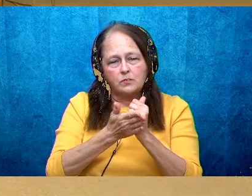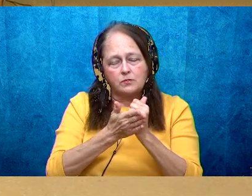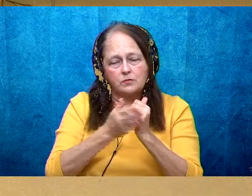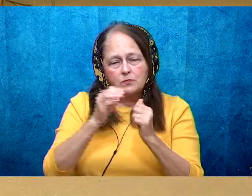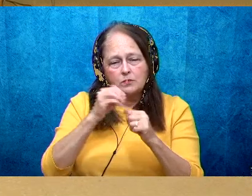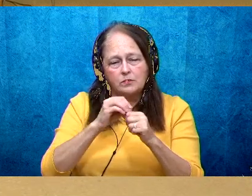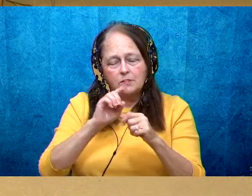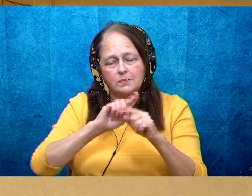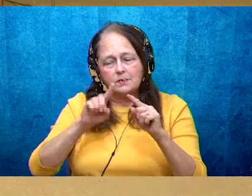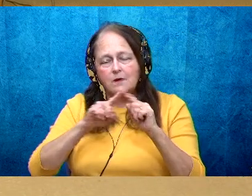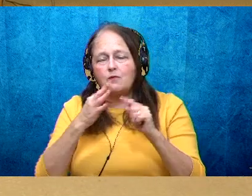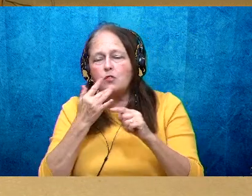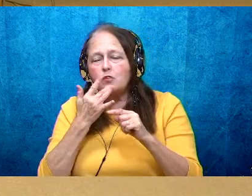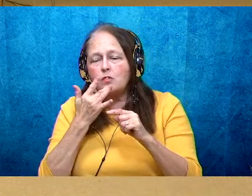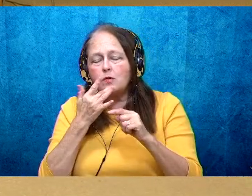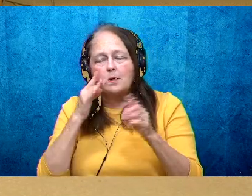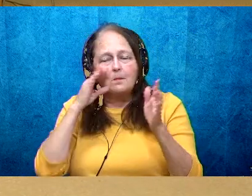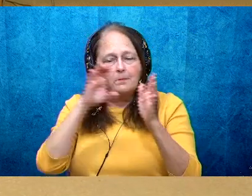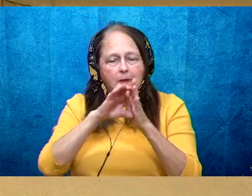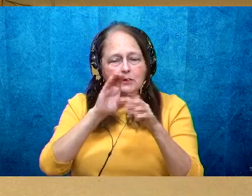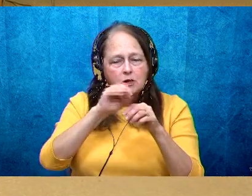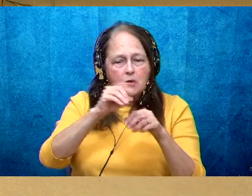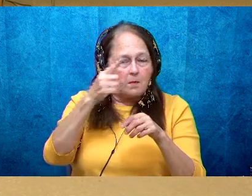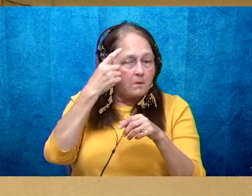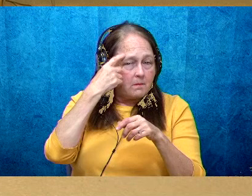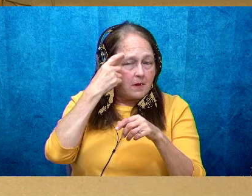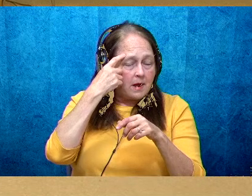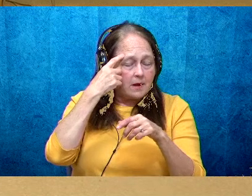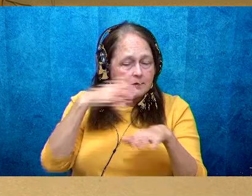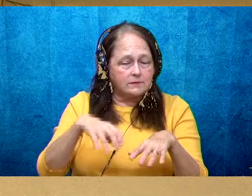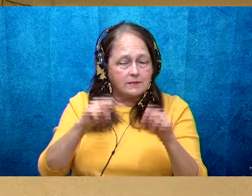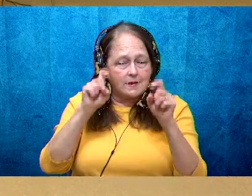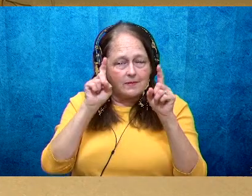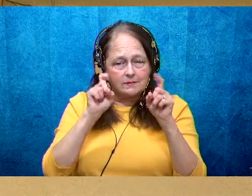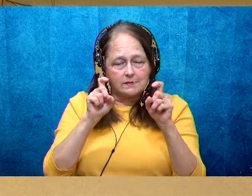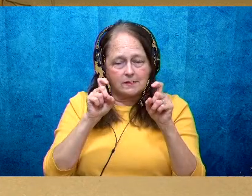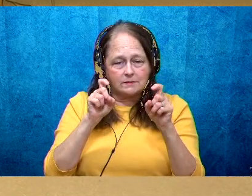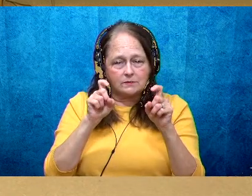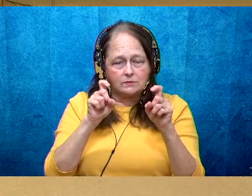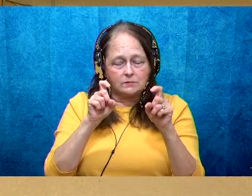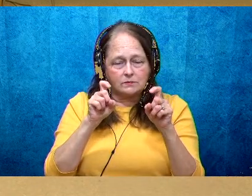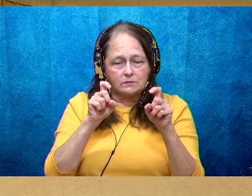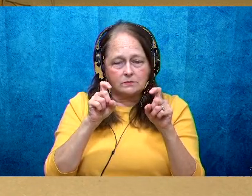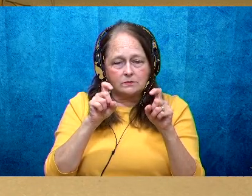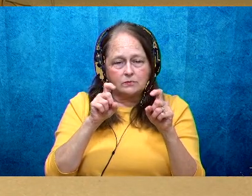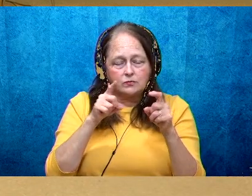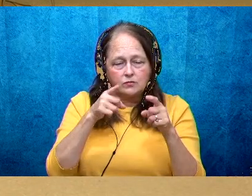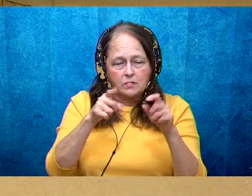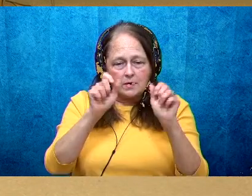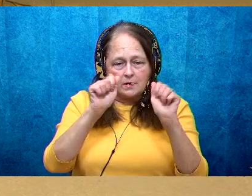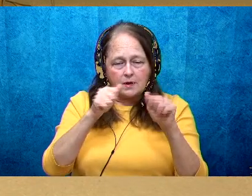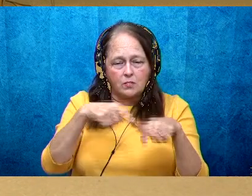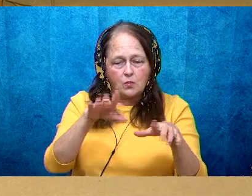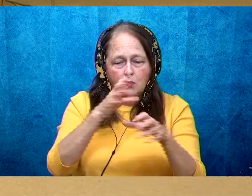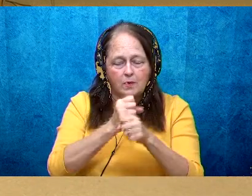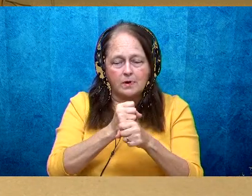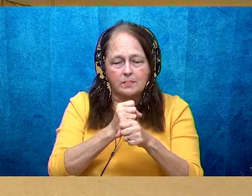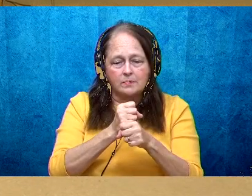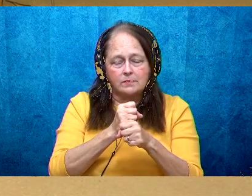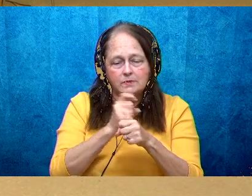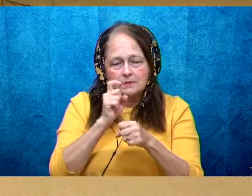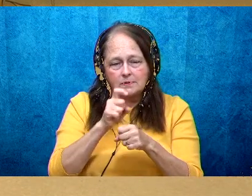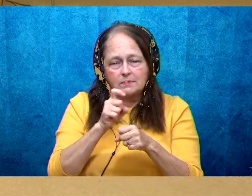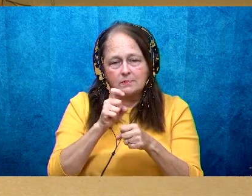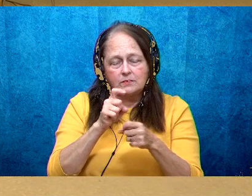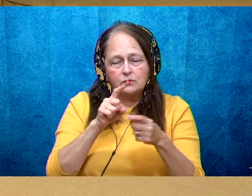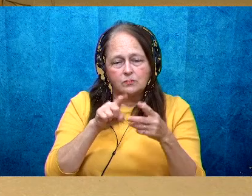it in multicolor so you can kind of picture it in your mind when you're taking your test on the material. So ultimately, you can go grab that if you need to.